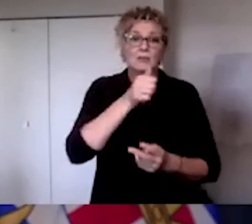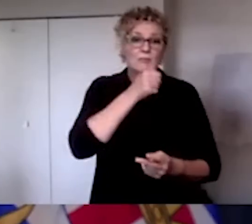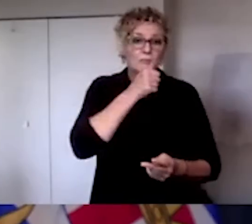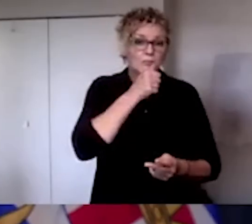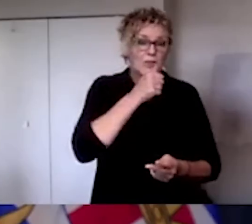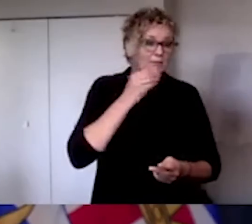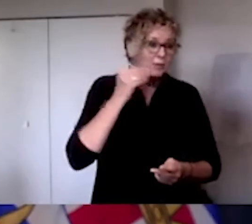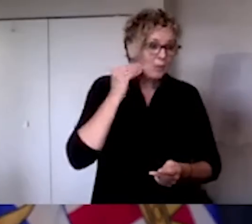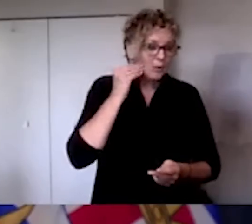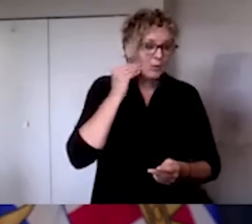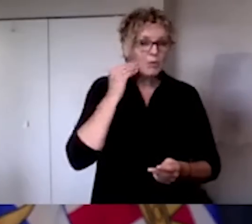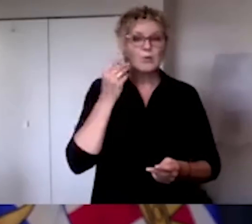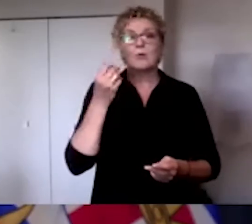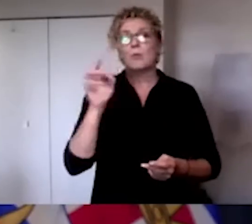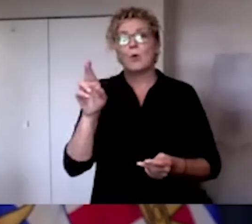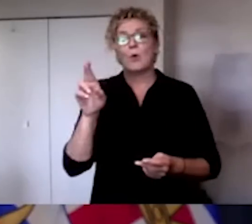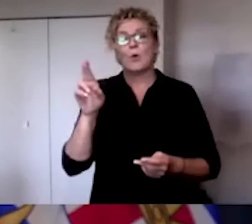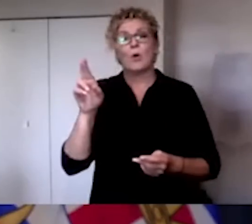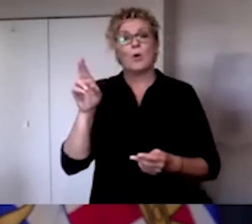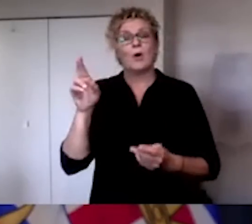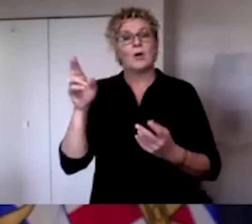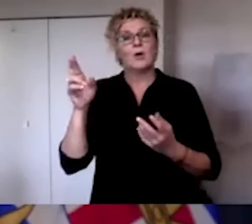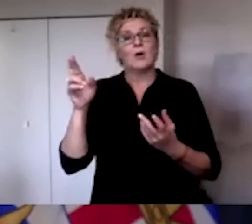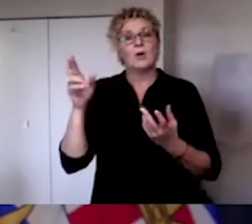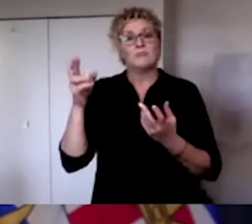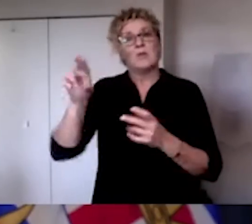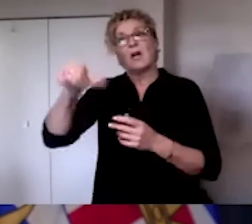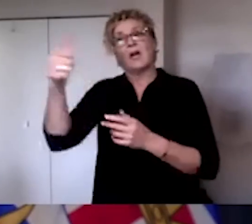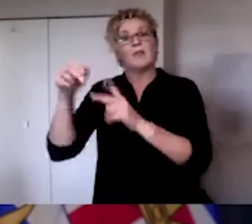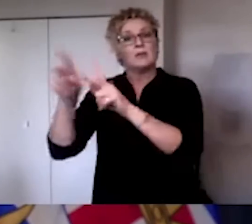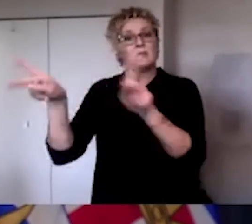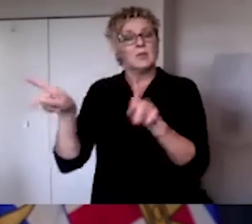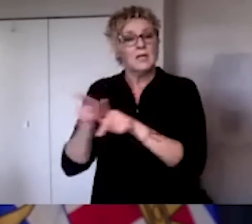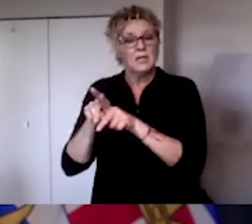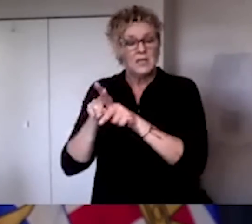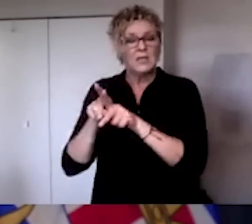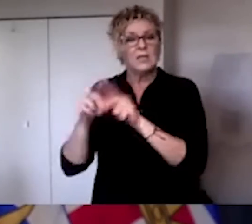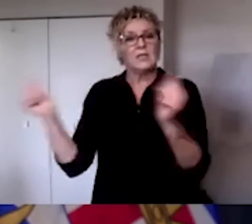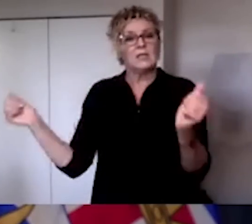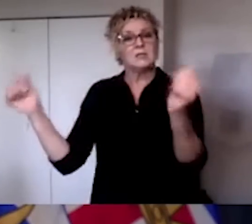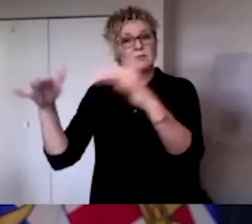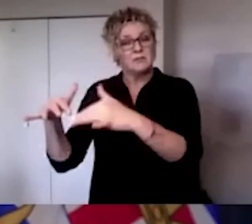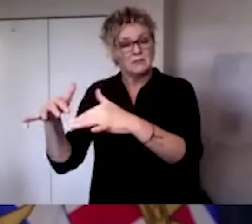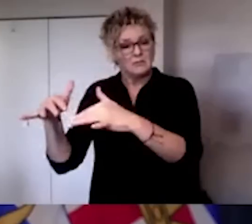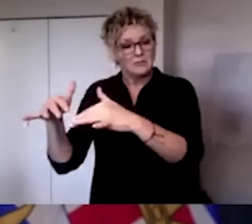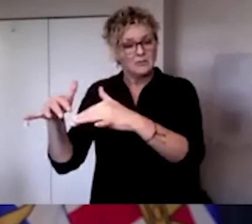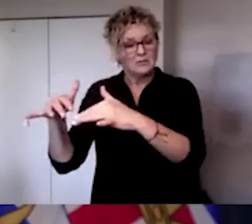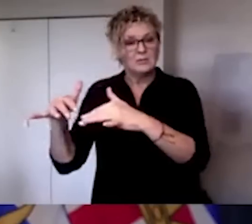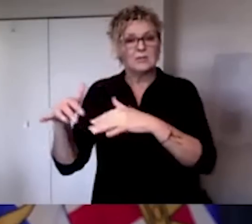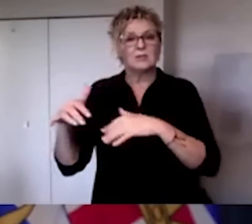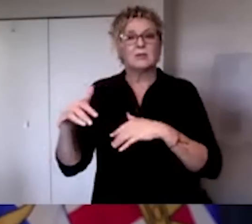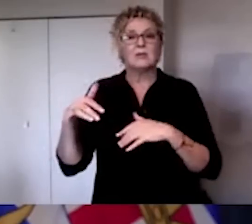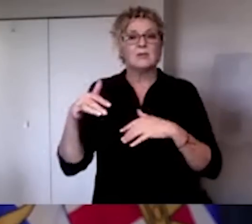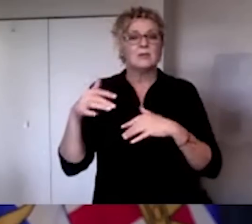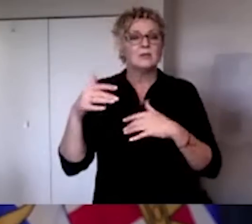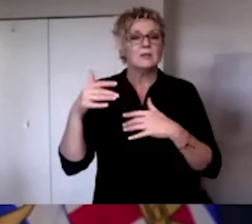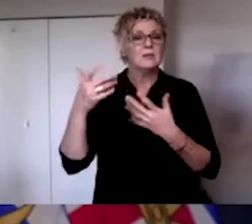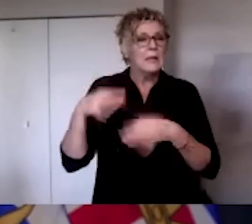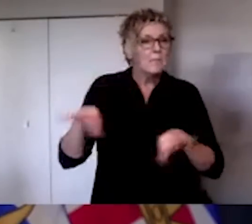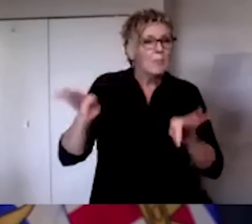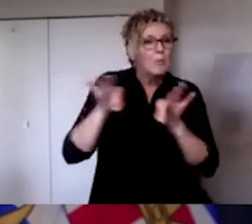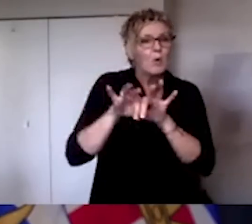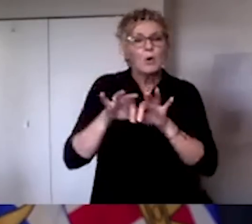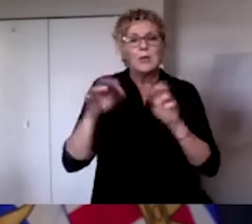places. We can all influence that. Contact tracing has shown that the main source of COVID-19